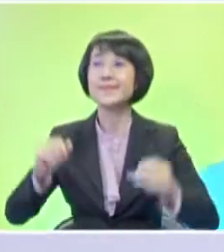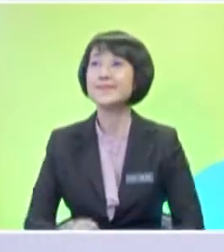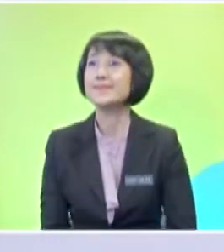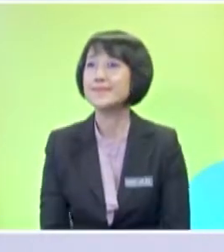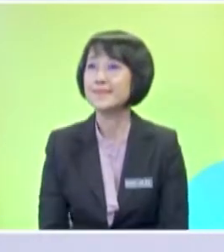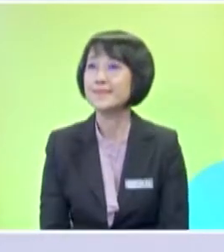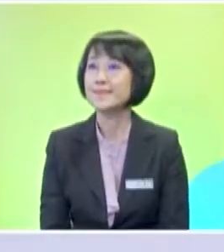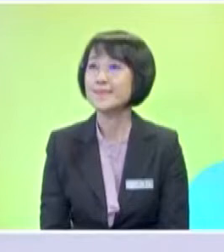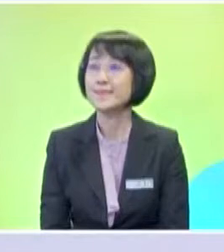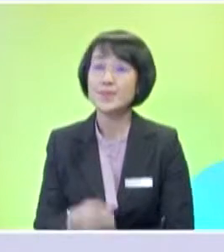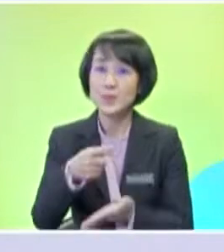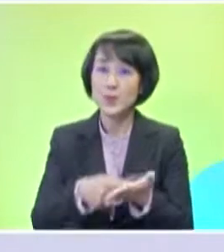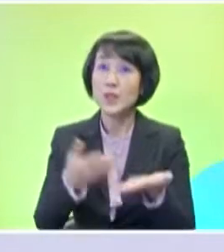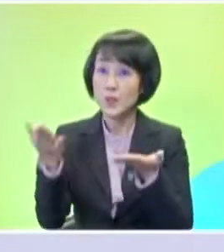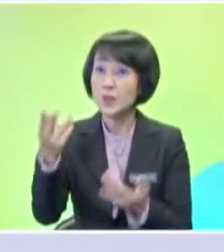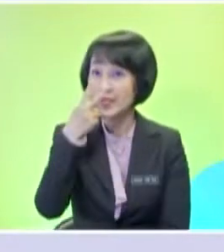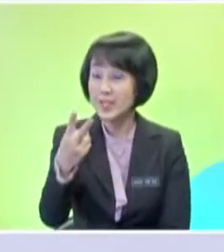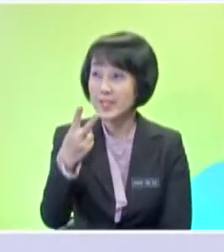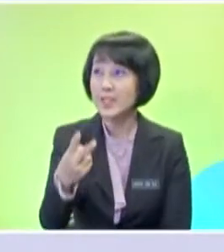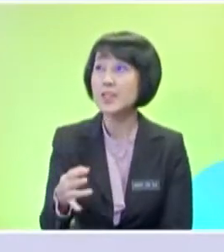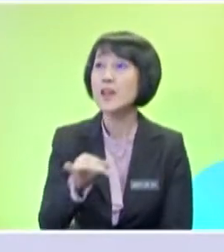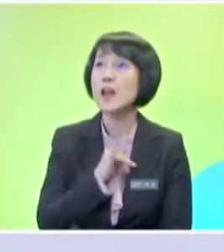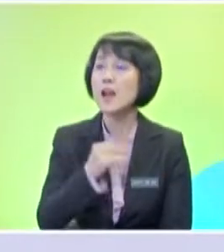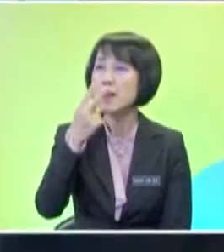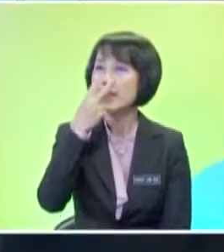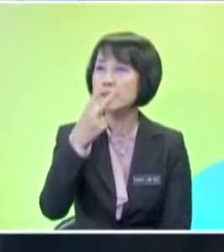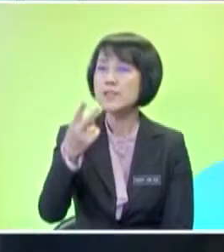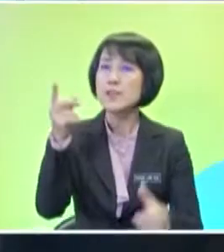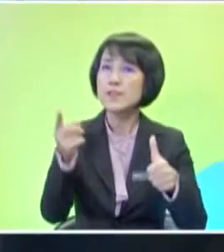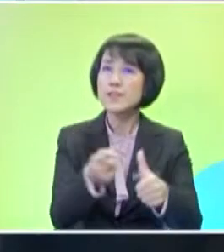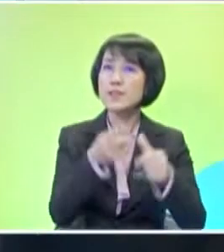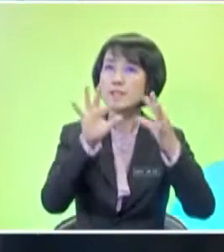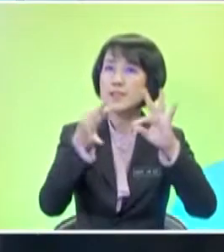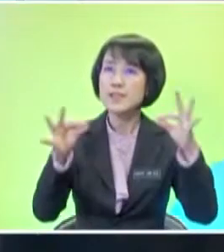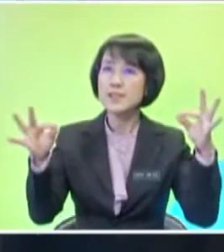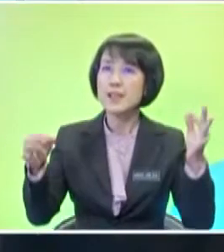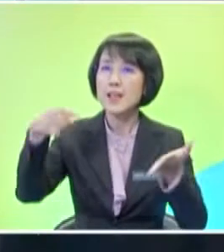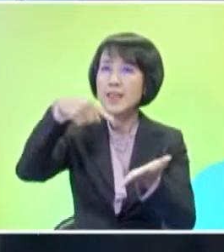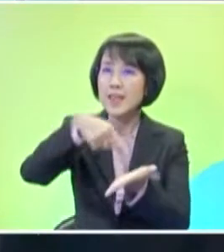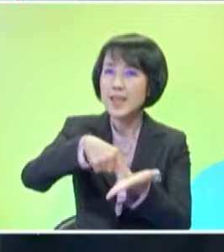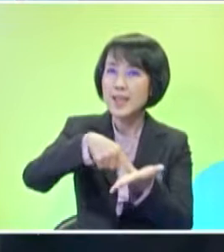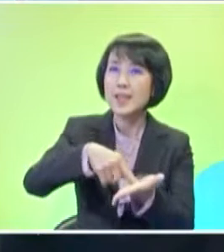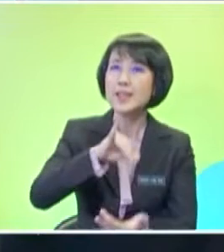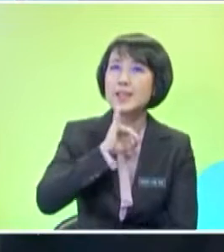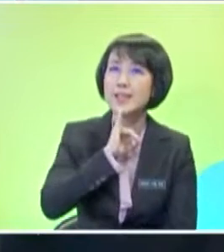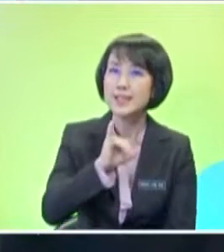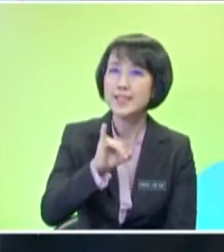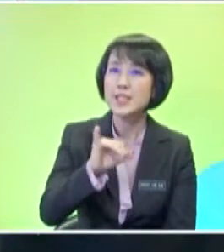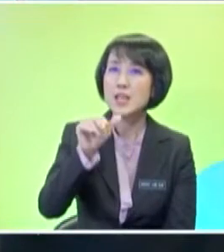can you see? I see 3 sentences. The first sentence is, this is